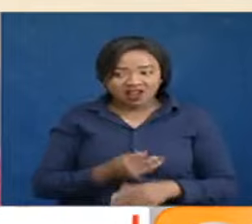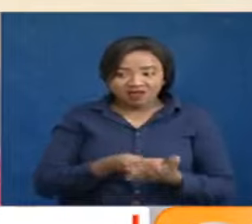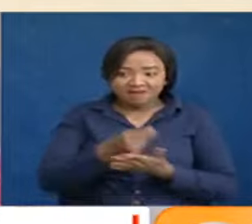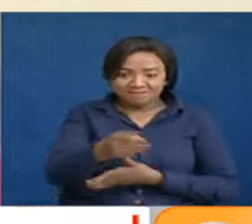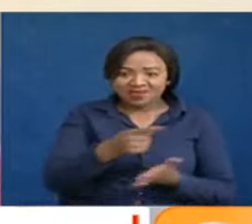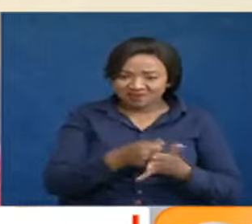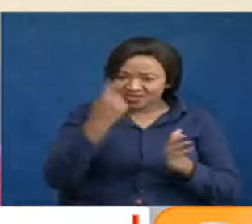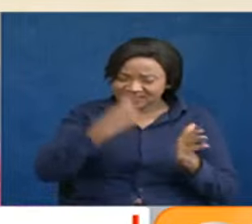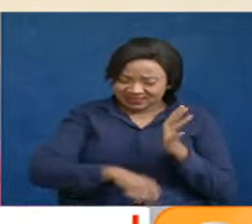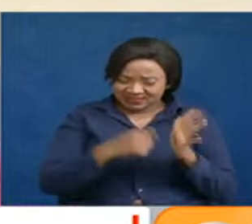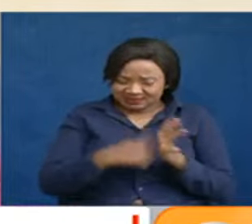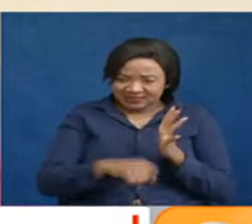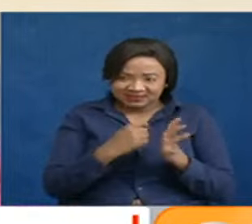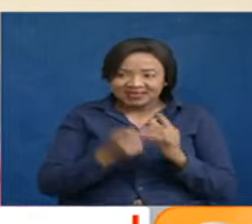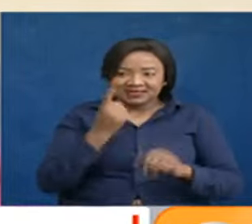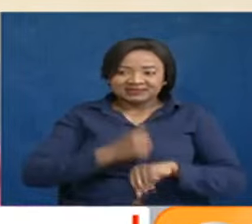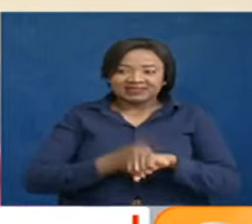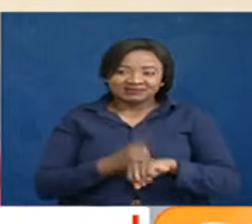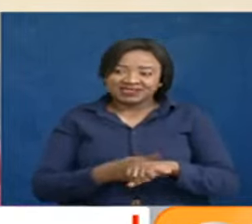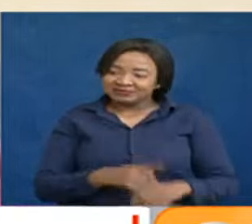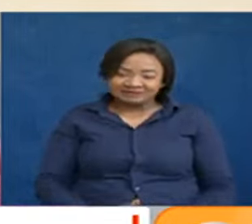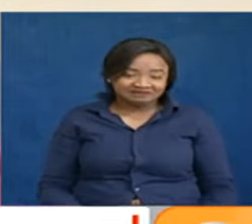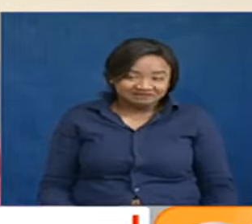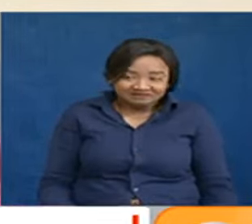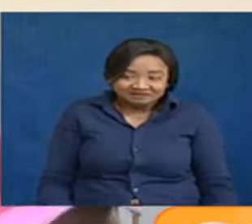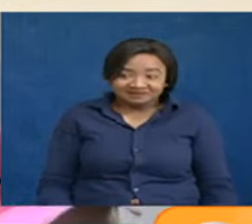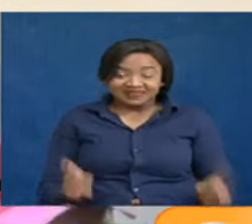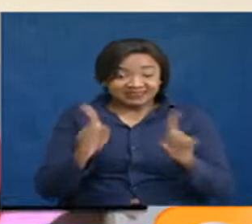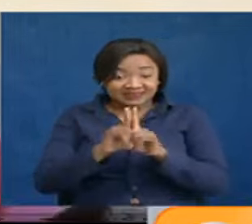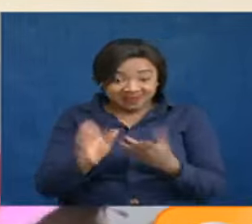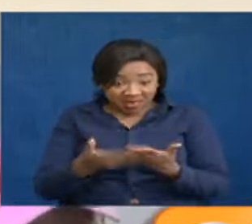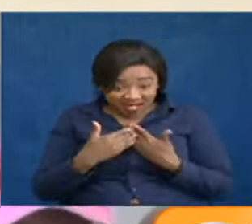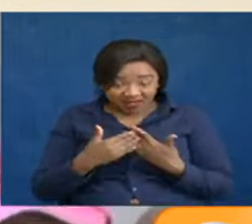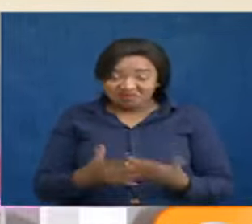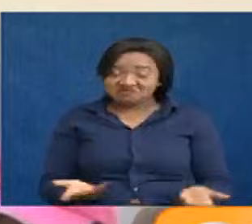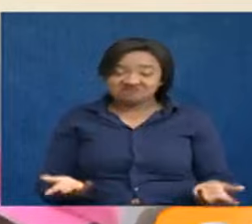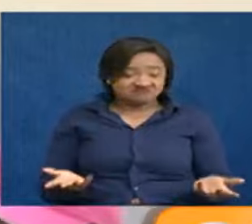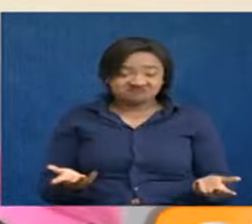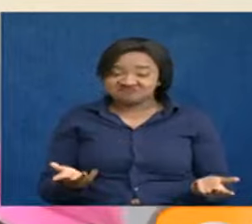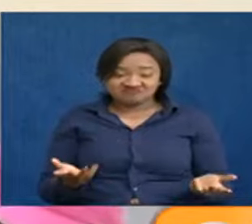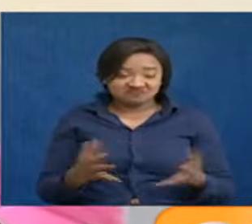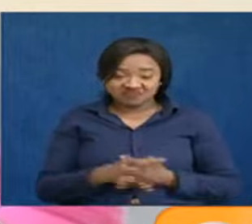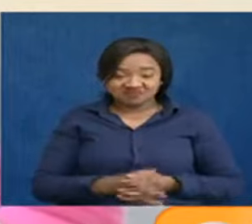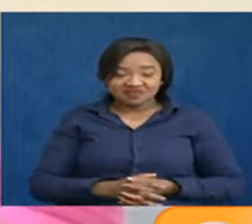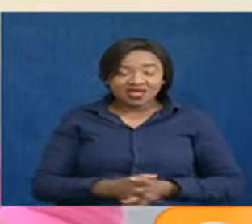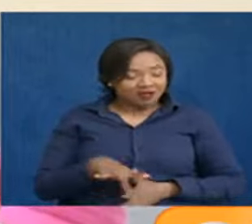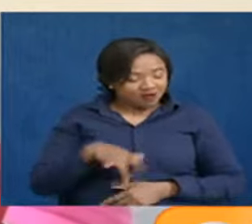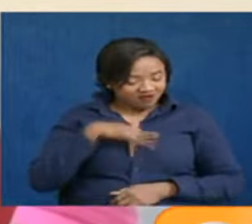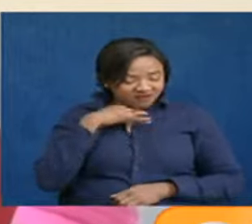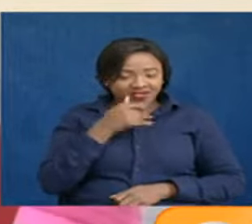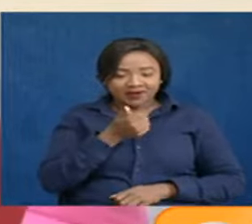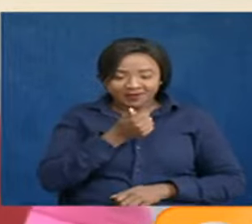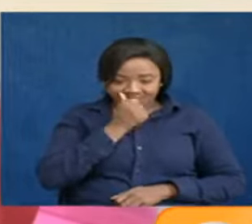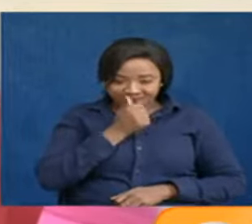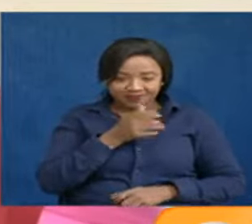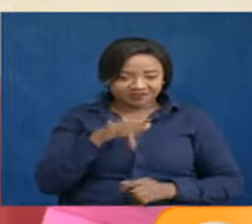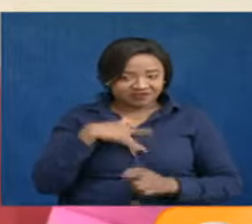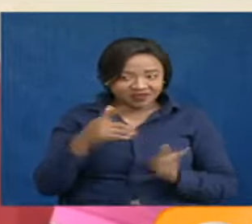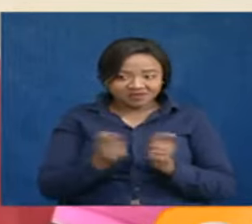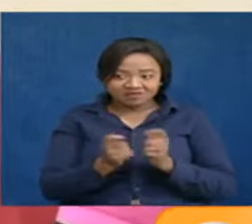na ushuru wenyewe wa Kenya hawapati return kama huduma. Inauma sana,